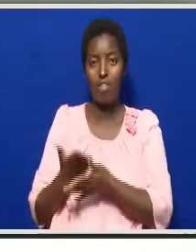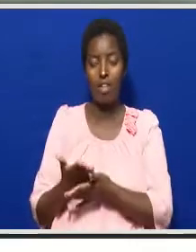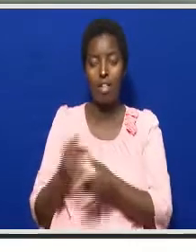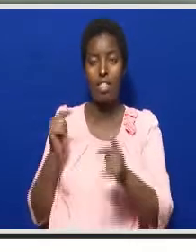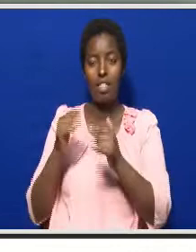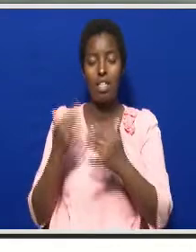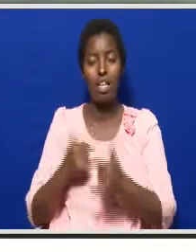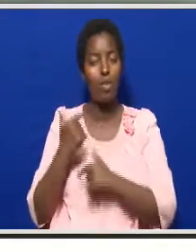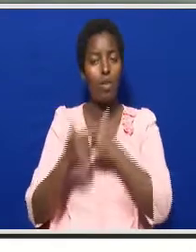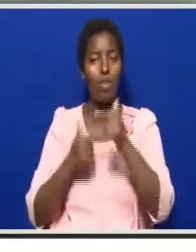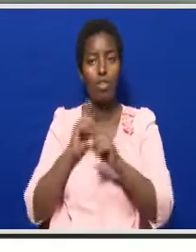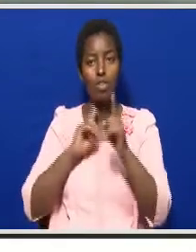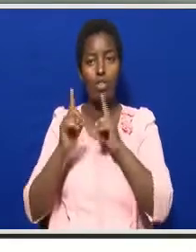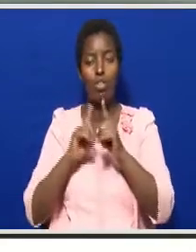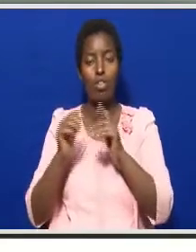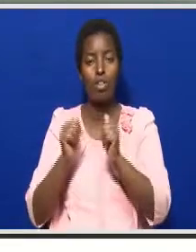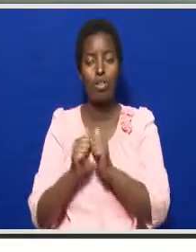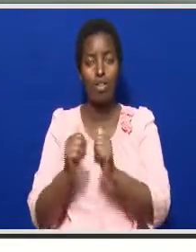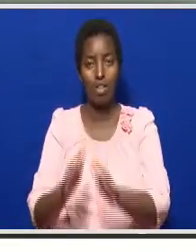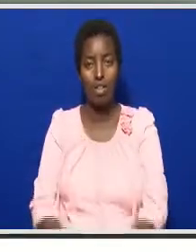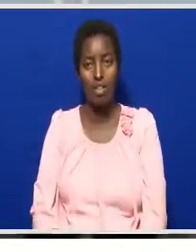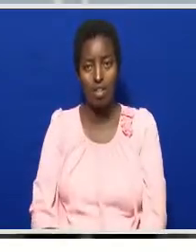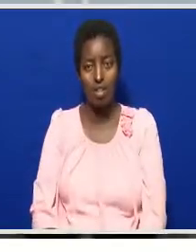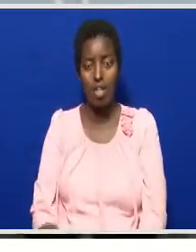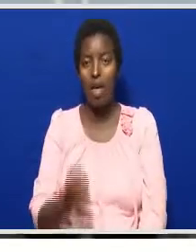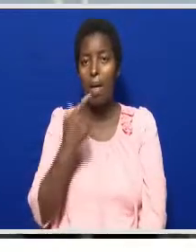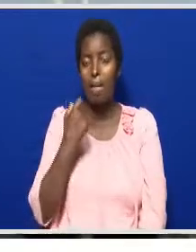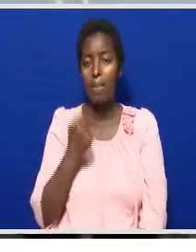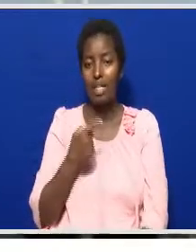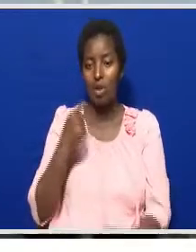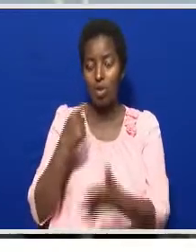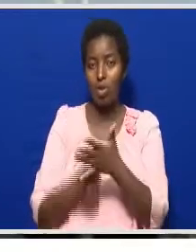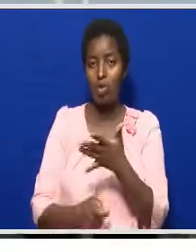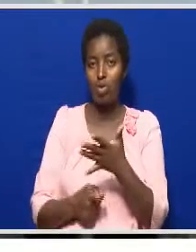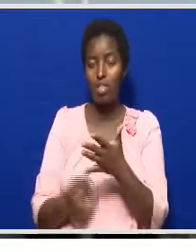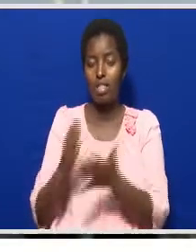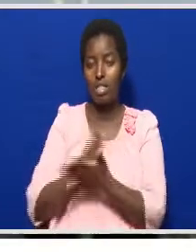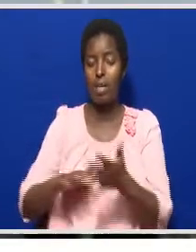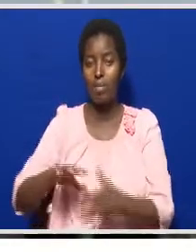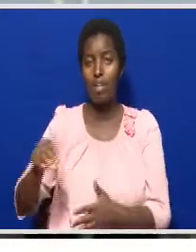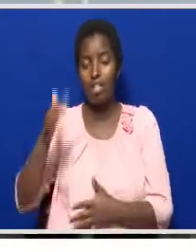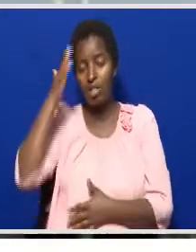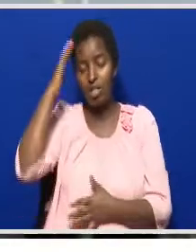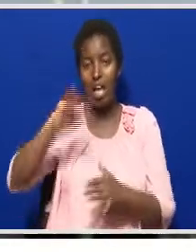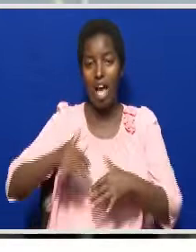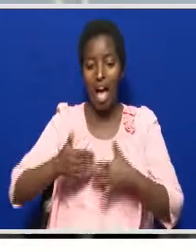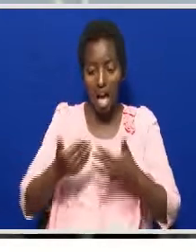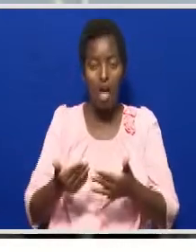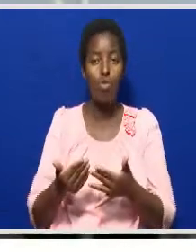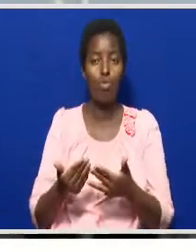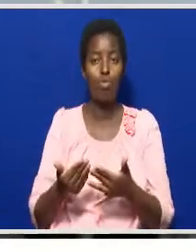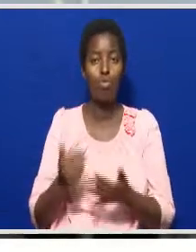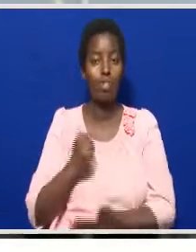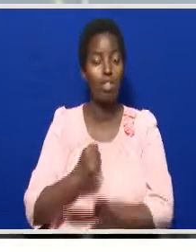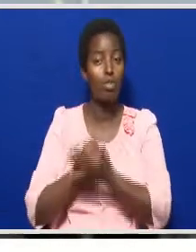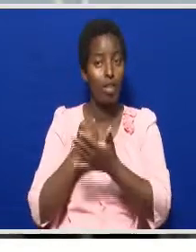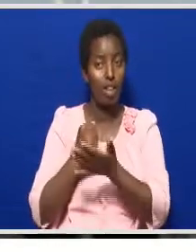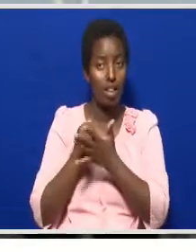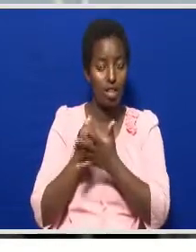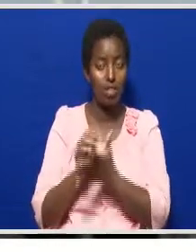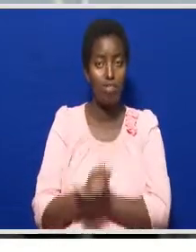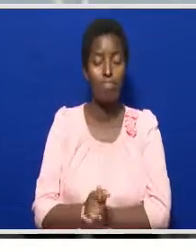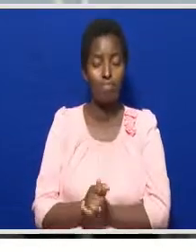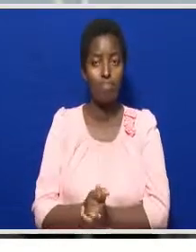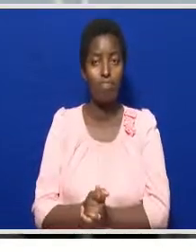bado tunaendelea kuwasiliana. Inshallah the medical bill the sub county itaona vile tutakavyofanya, lakini huu upande mwingine wa